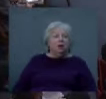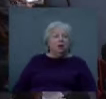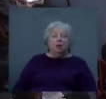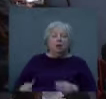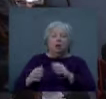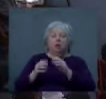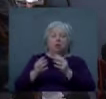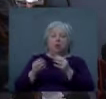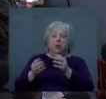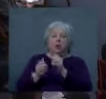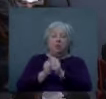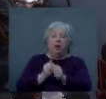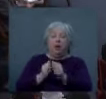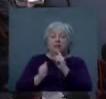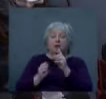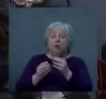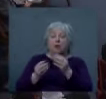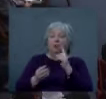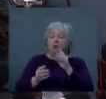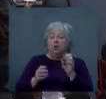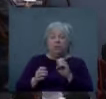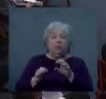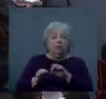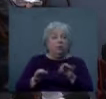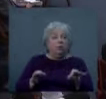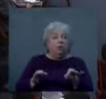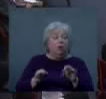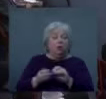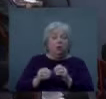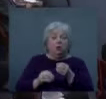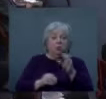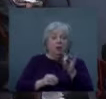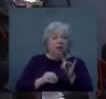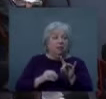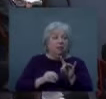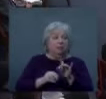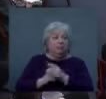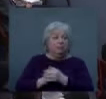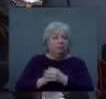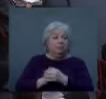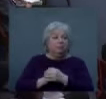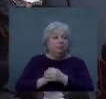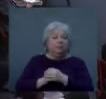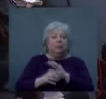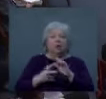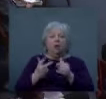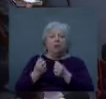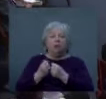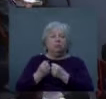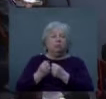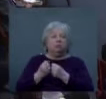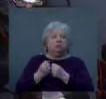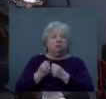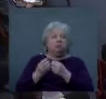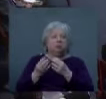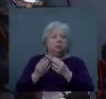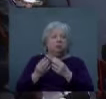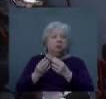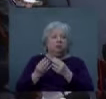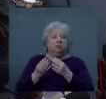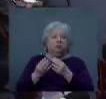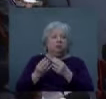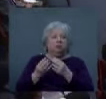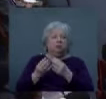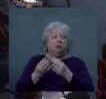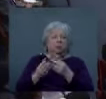Motion passed. Is there a motion for the emergency clause of item number 18? All those in favor, motion for the vote.